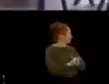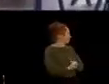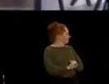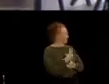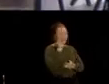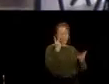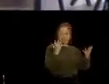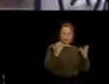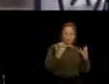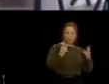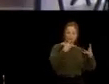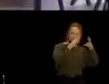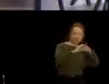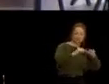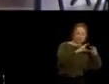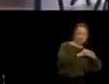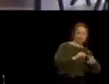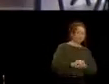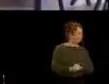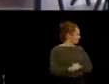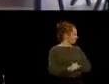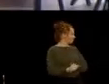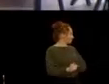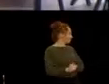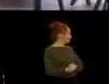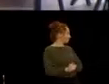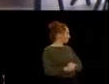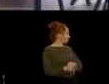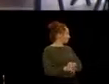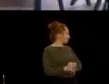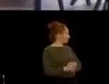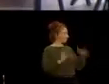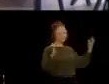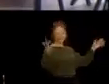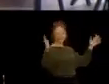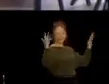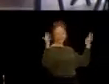anything. I know you're tired. Yep.